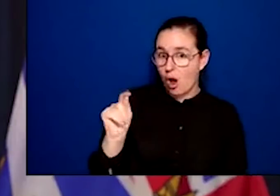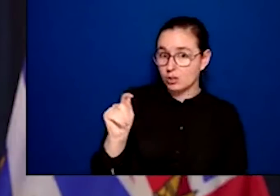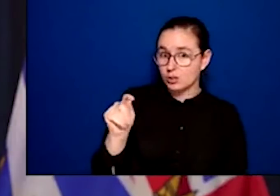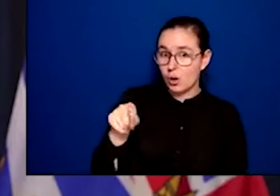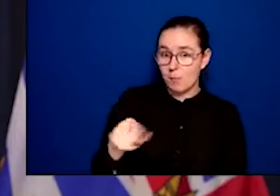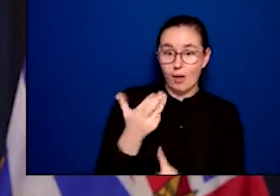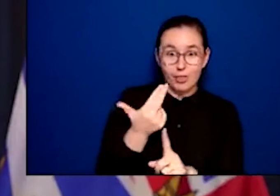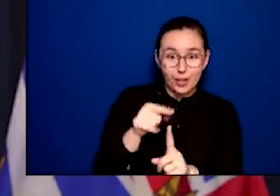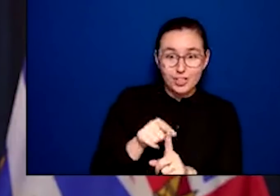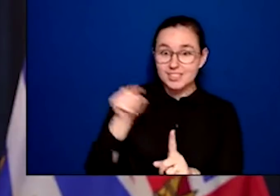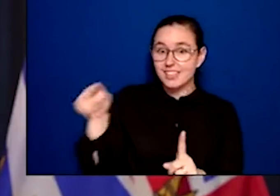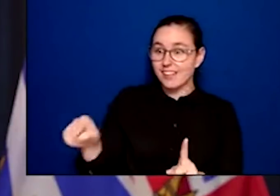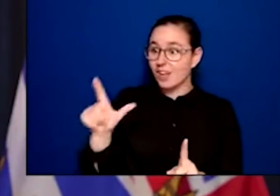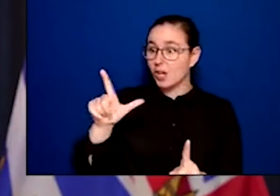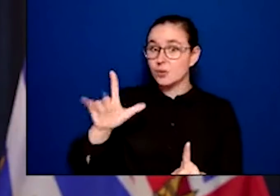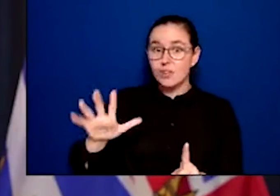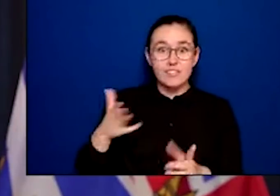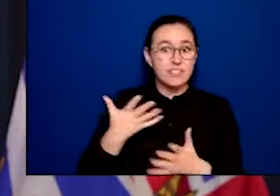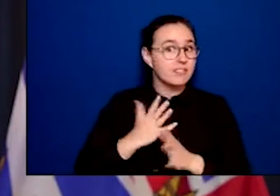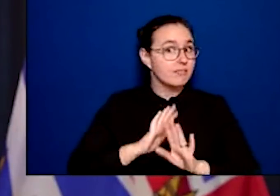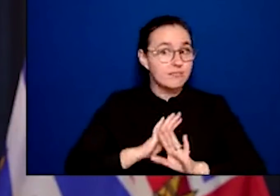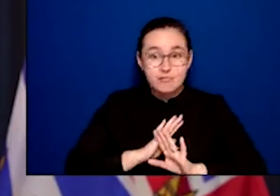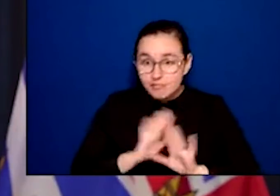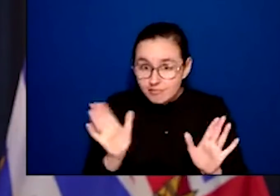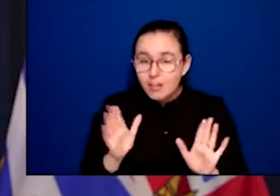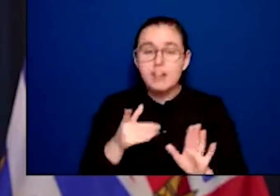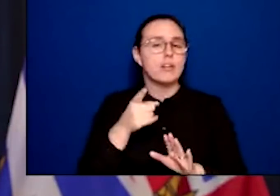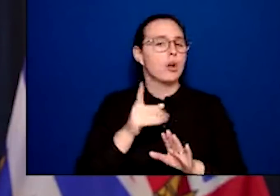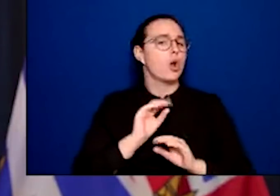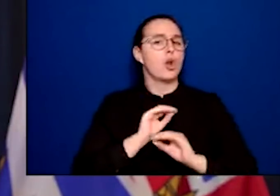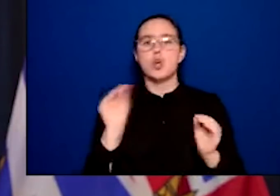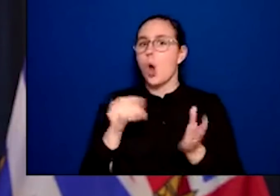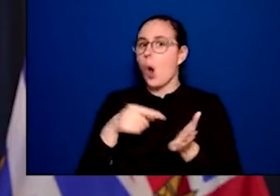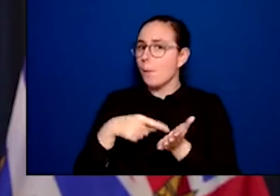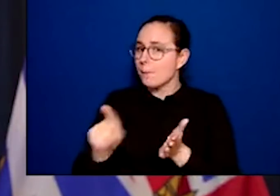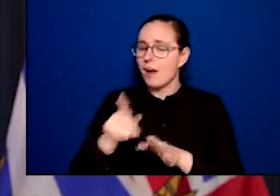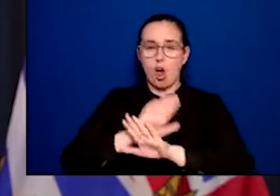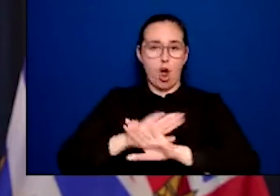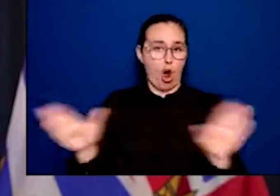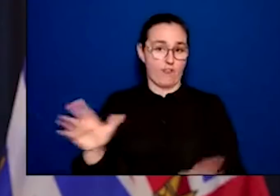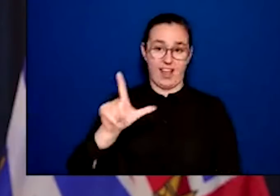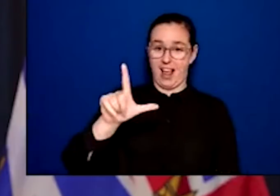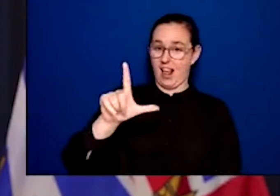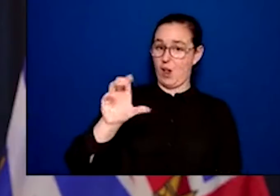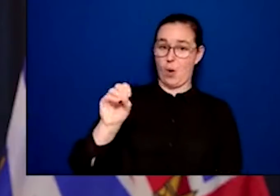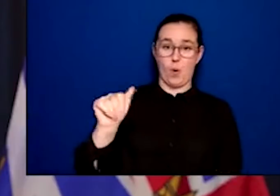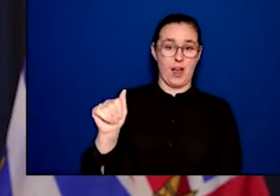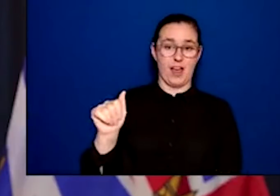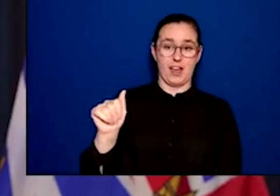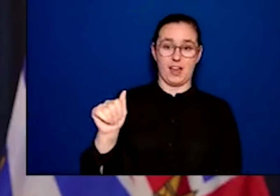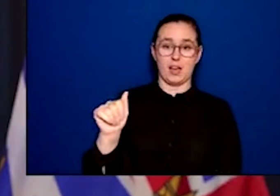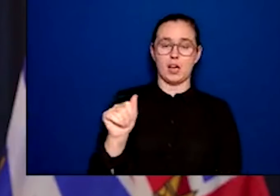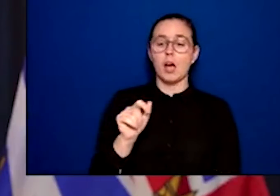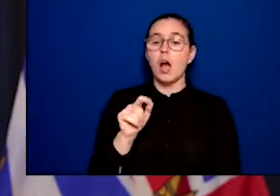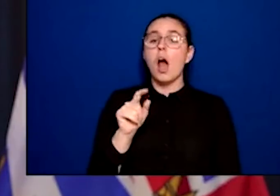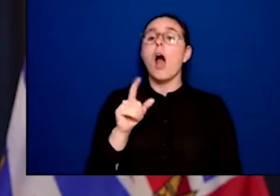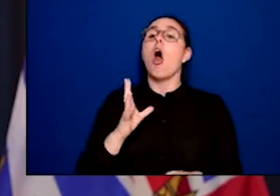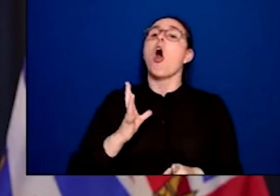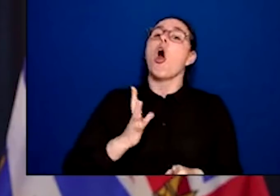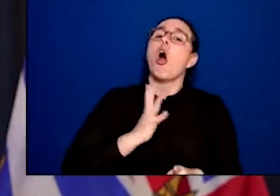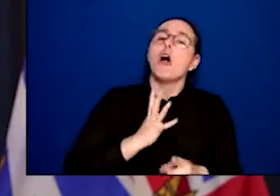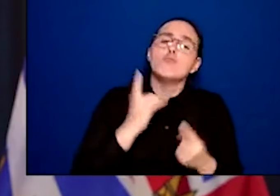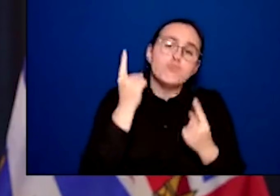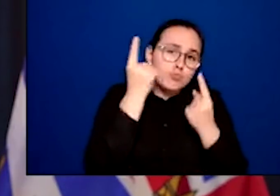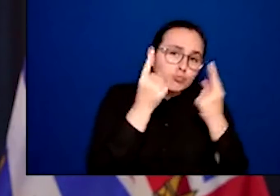pay. And as Dr. Henry has said, there will only be medical exemptions from that. And so now is the time